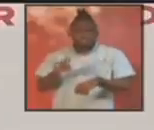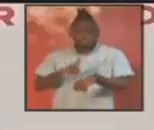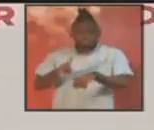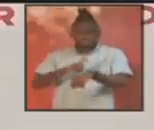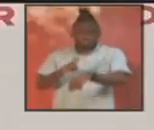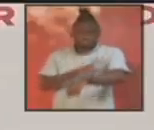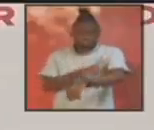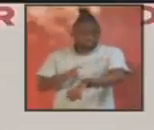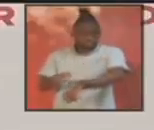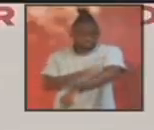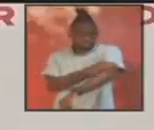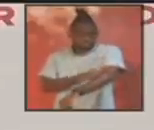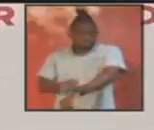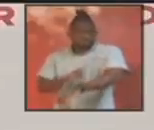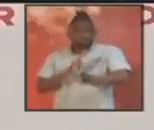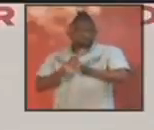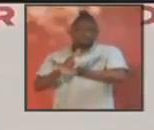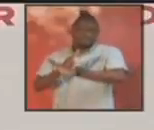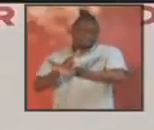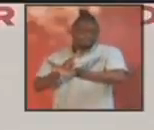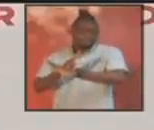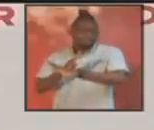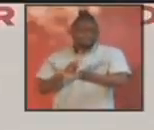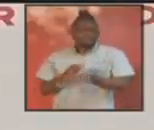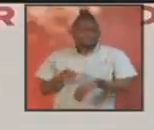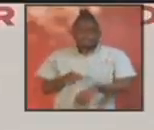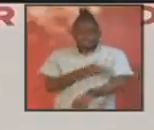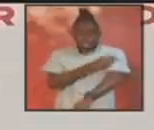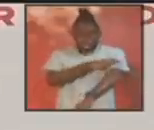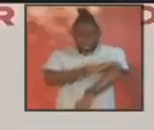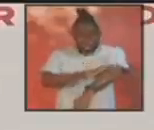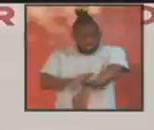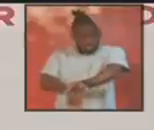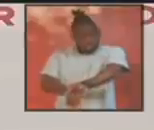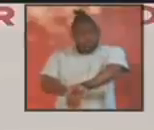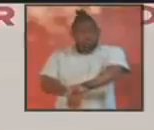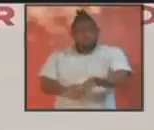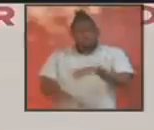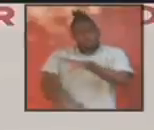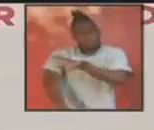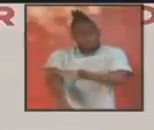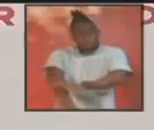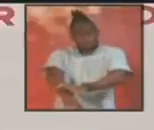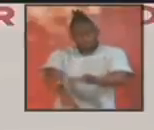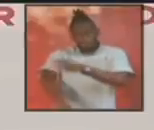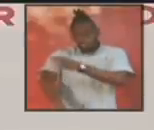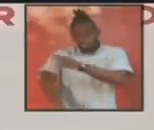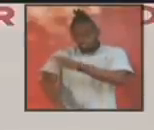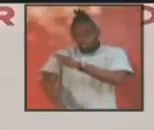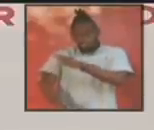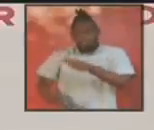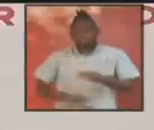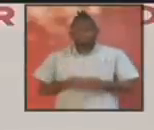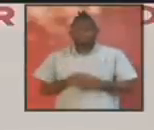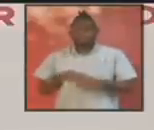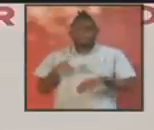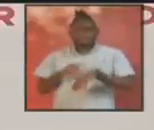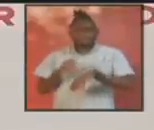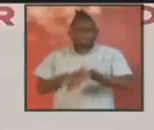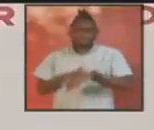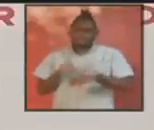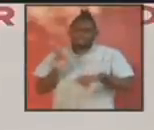sleeve clothing to prevent bites, as well as taking any other precautions as you see necessary at that point in